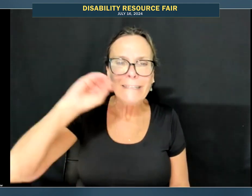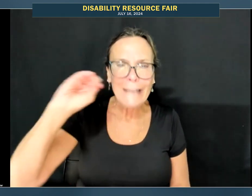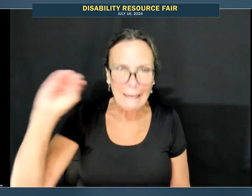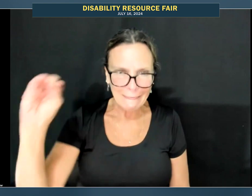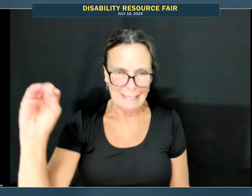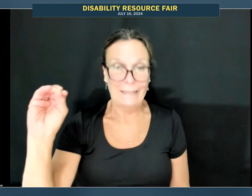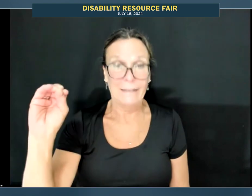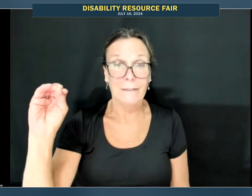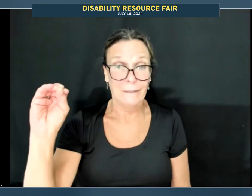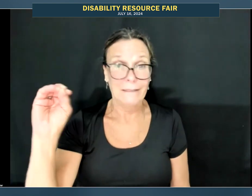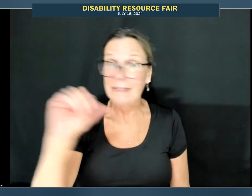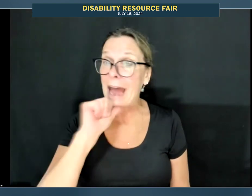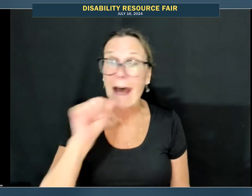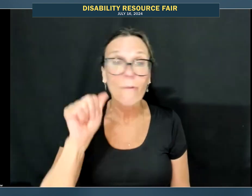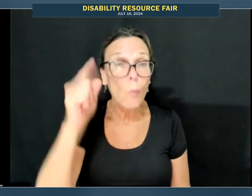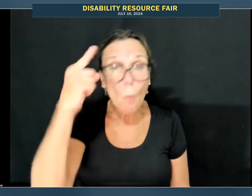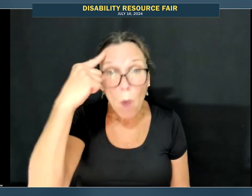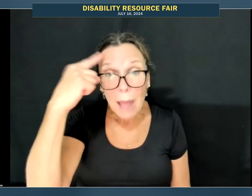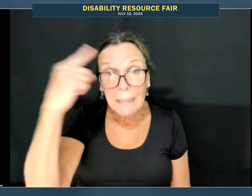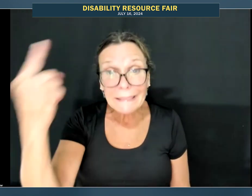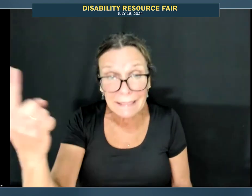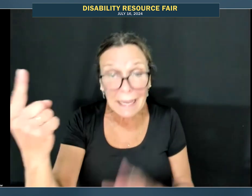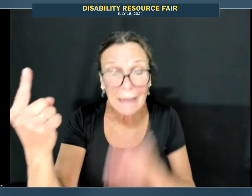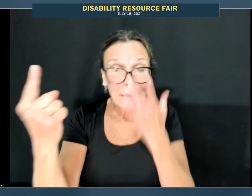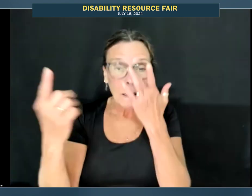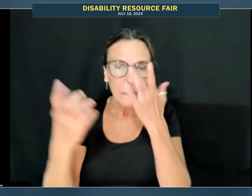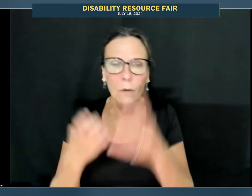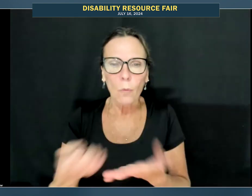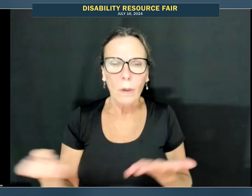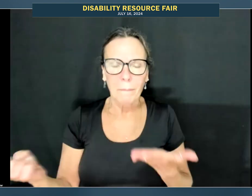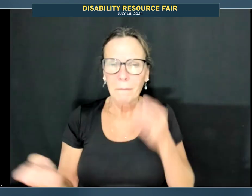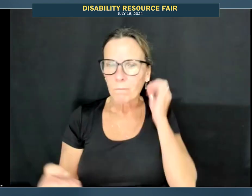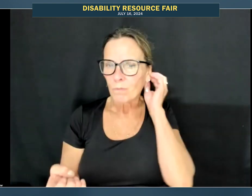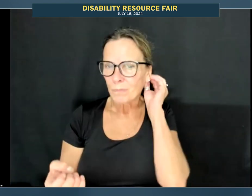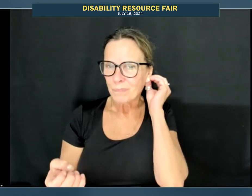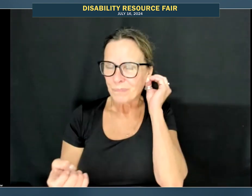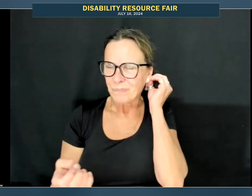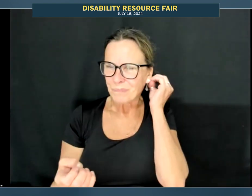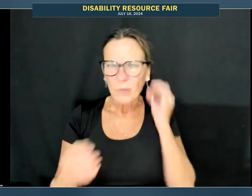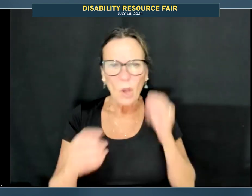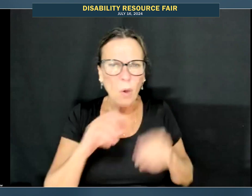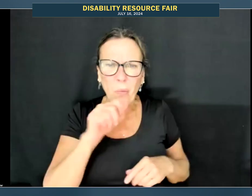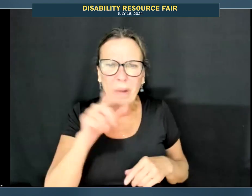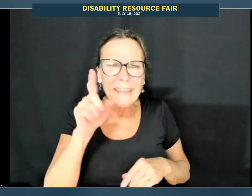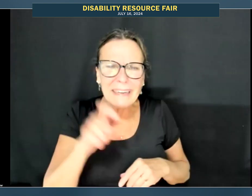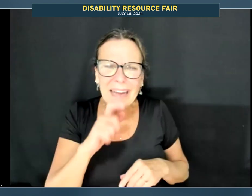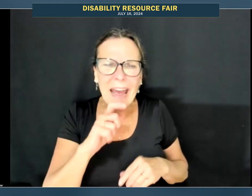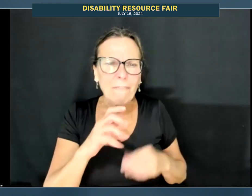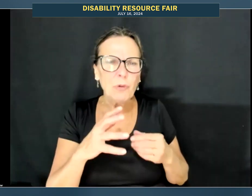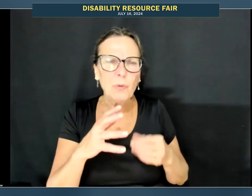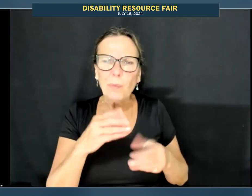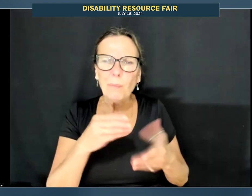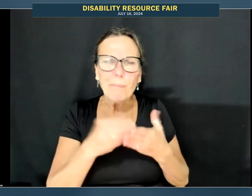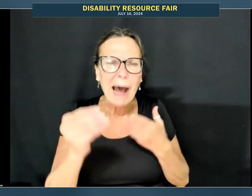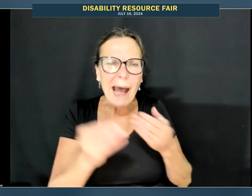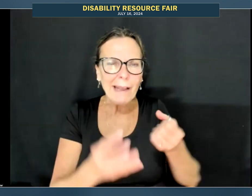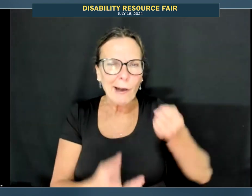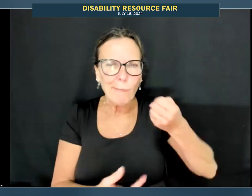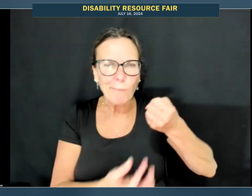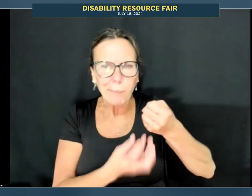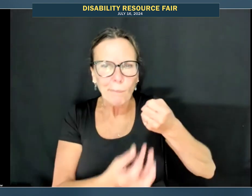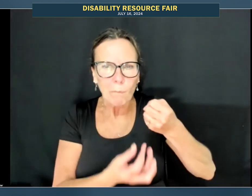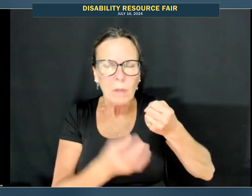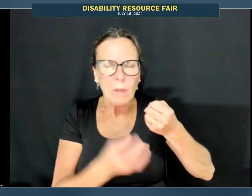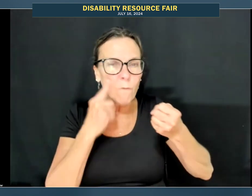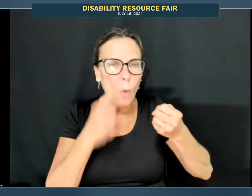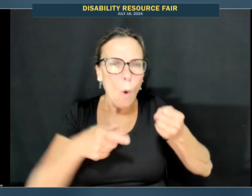on any equipment. We haven't bought a stopper for the bottom of a cane. We haven't bought a pad for the arm of a